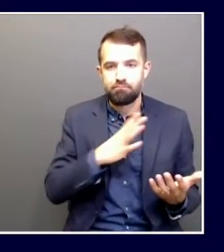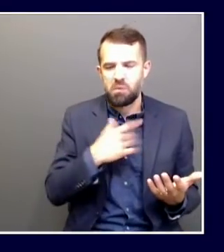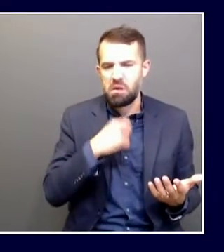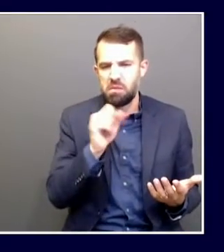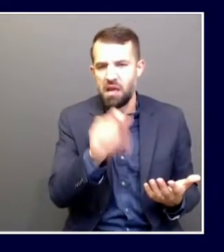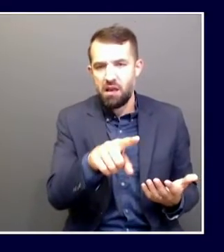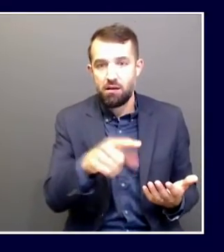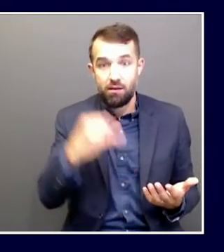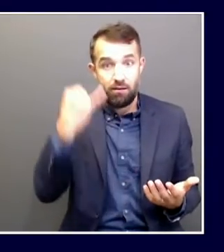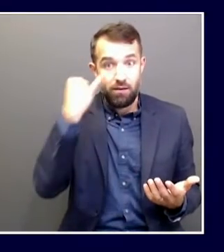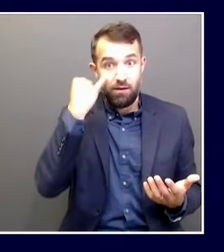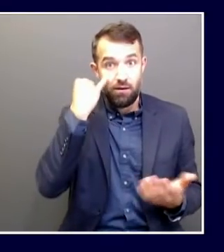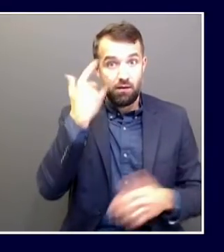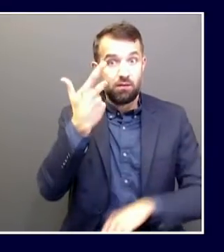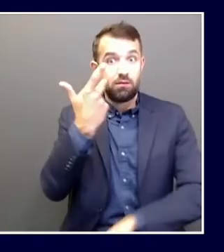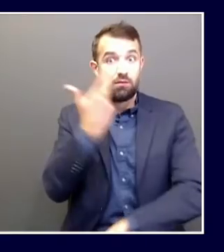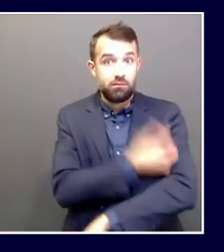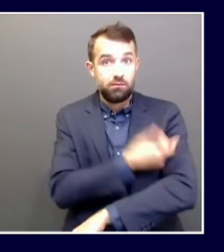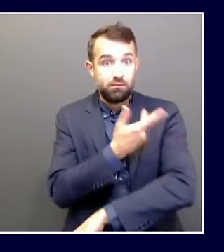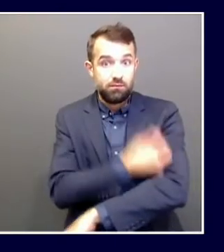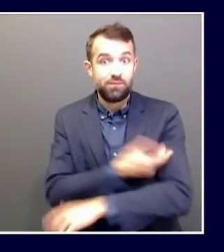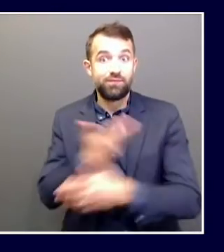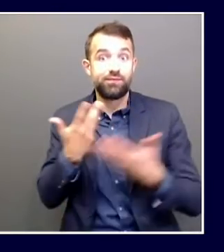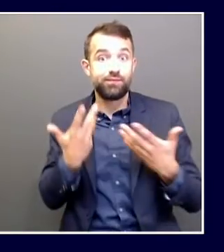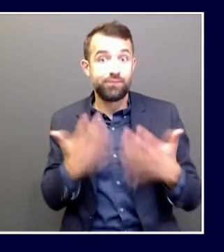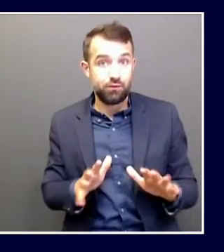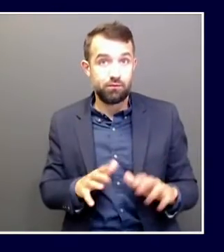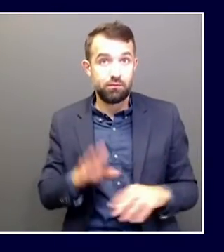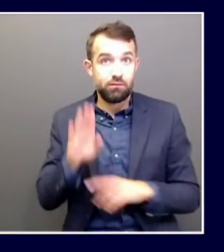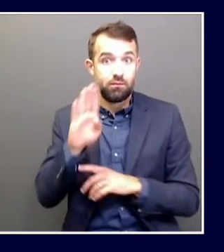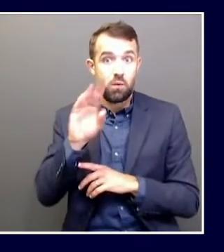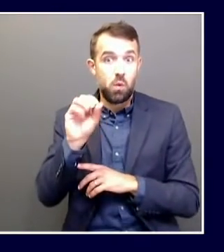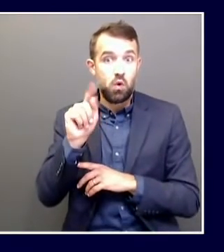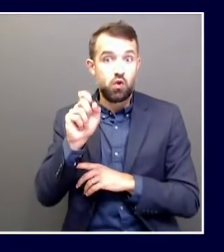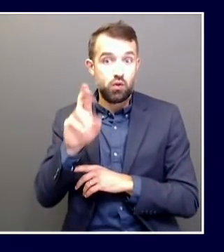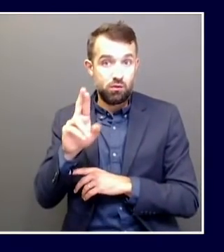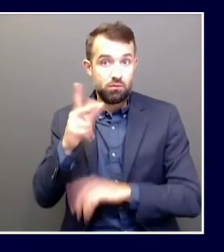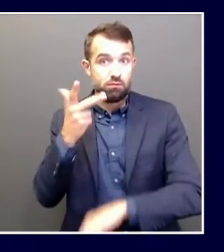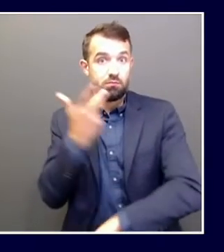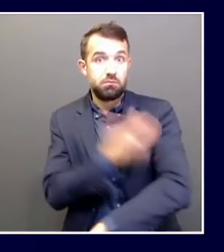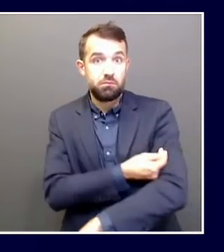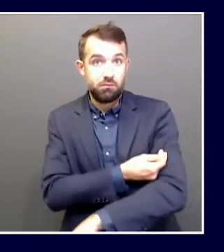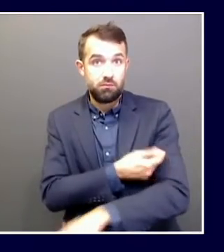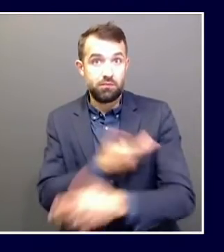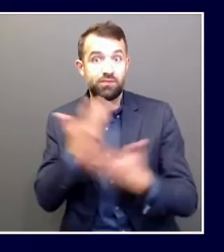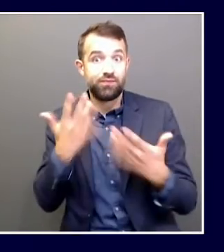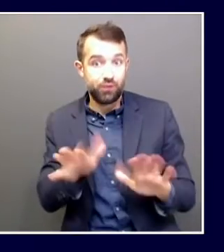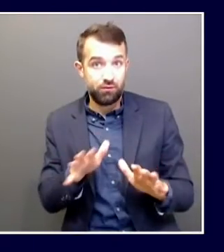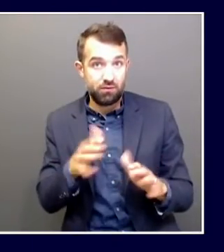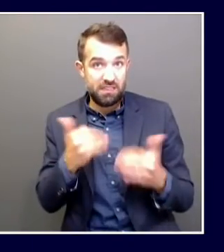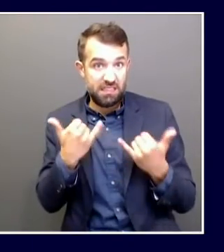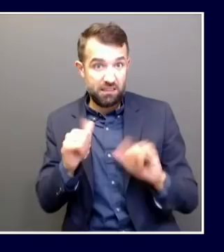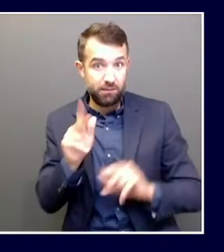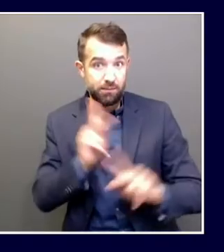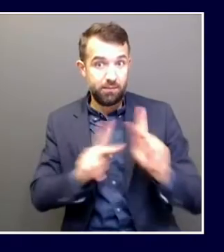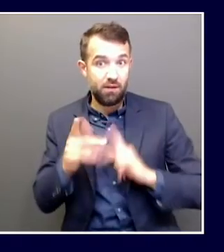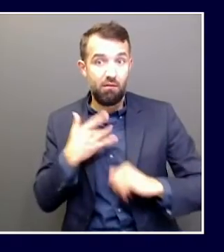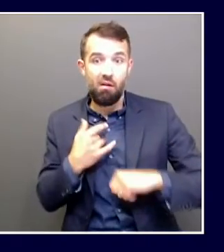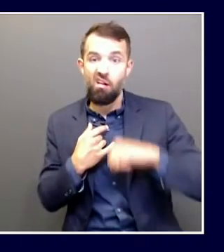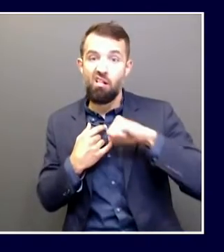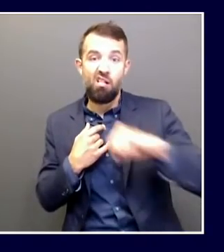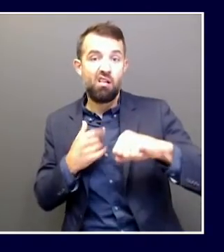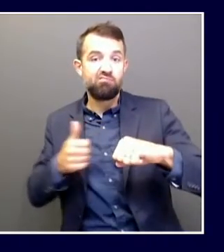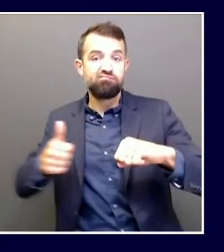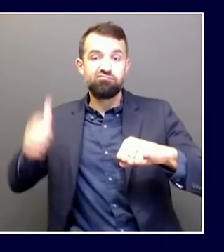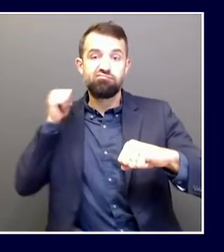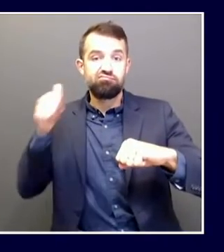getting boosters, and you have a portion of the population that just won't get it, that are eligible and aren't getting it, what does that look like as